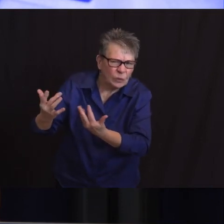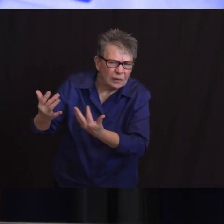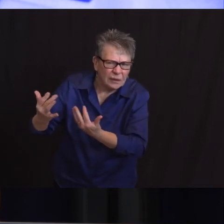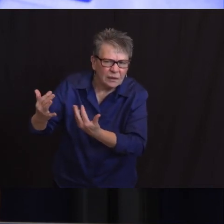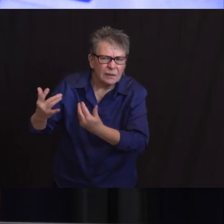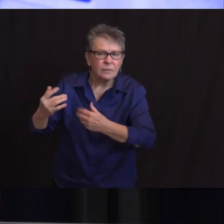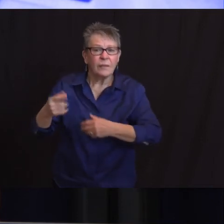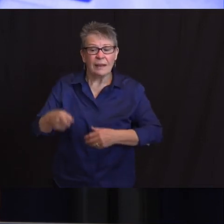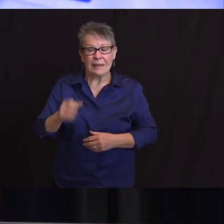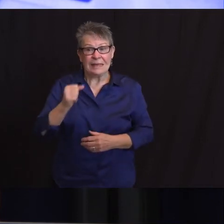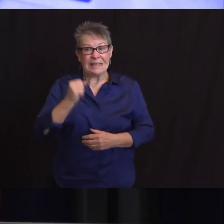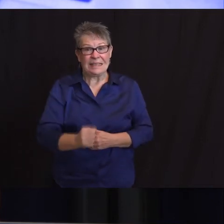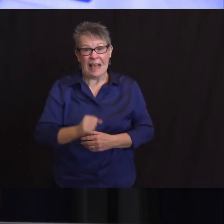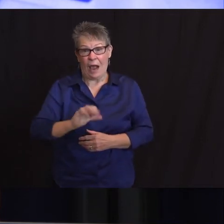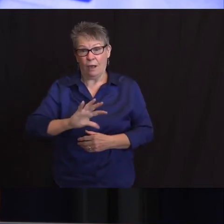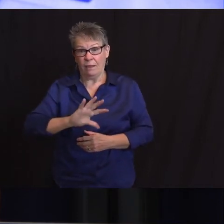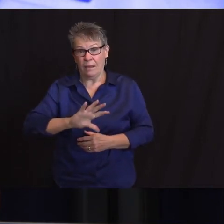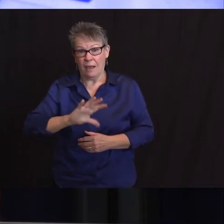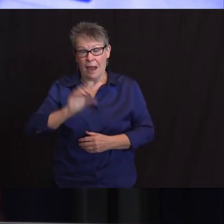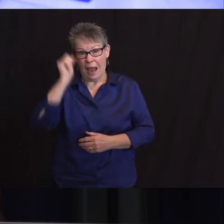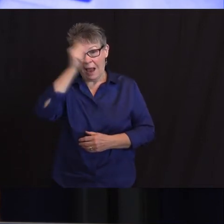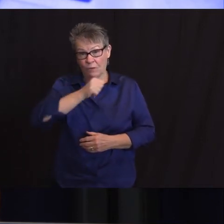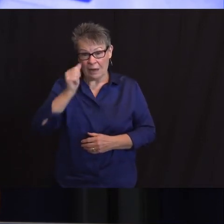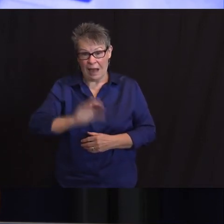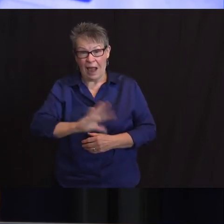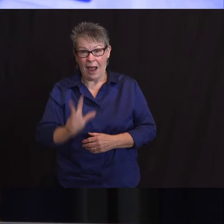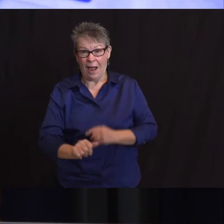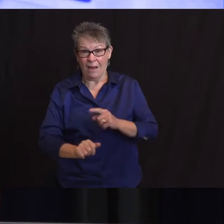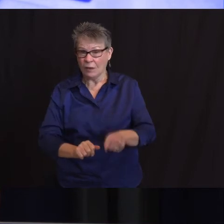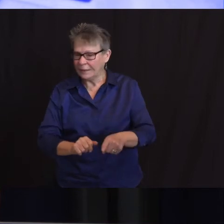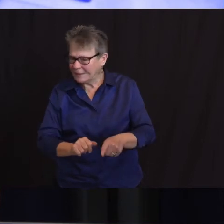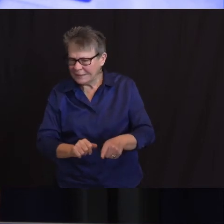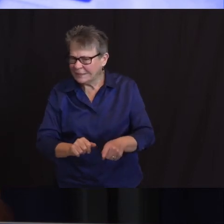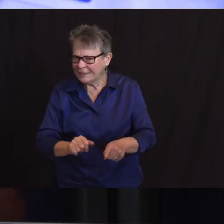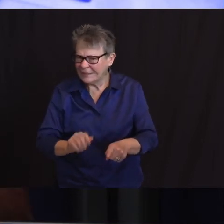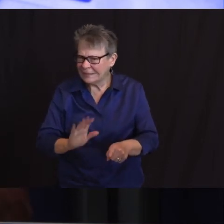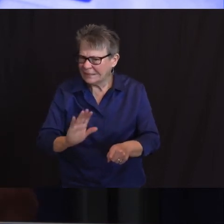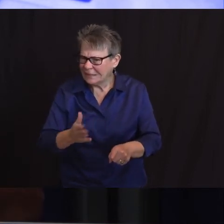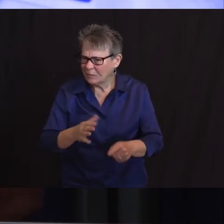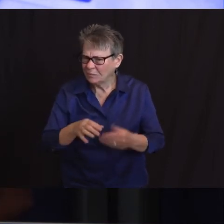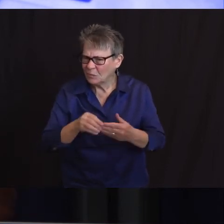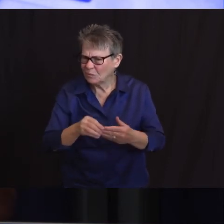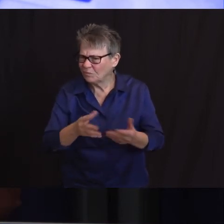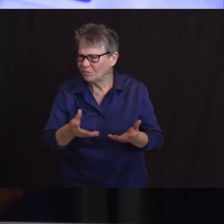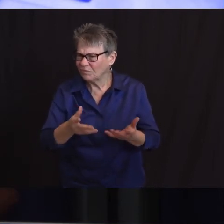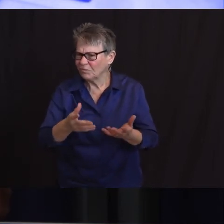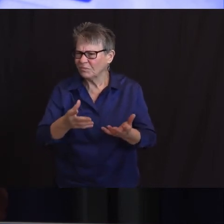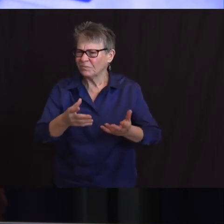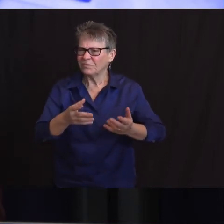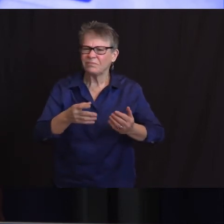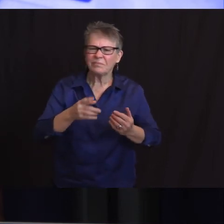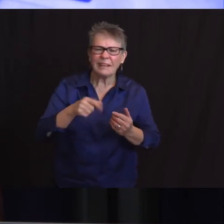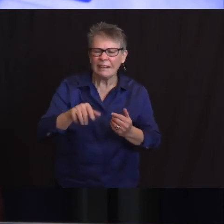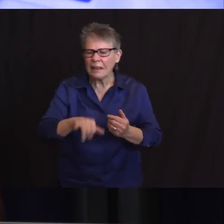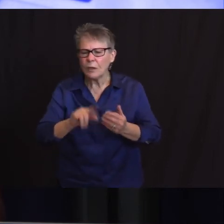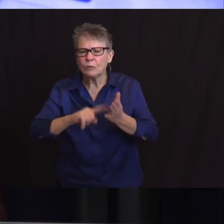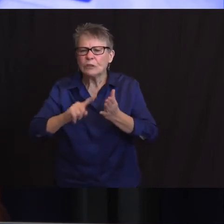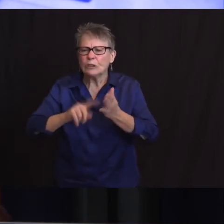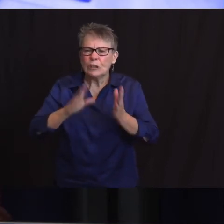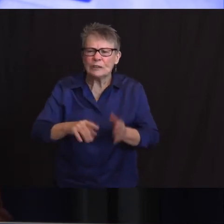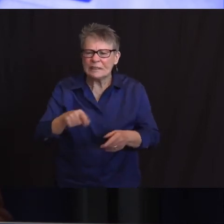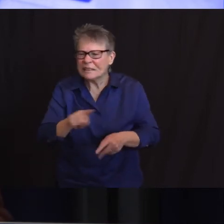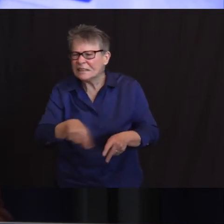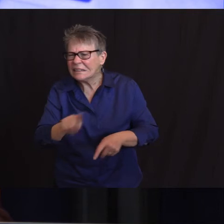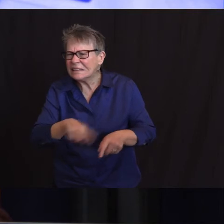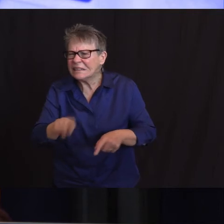variant. The lead researcher for that vaccine manufacturer said on Sunday that they expect by fall to